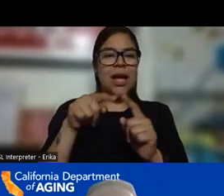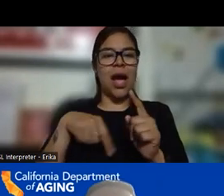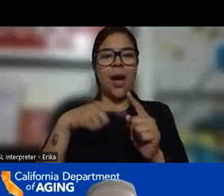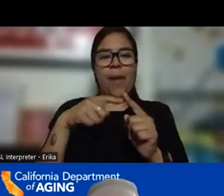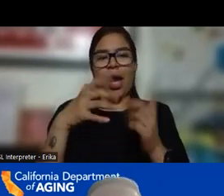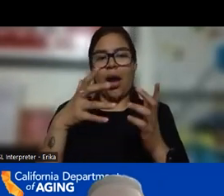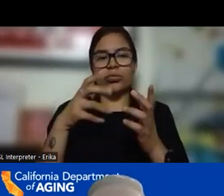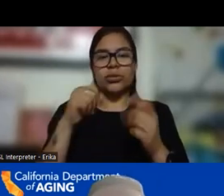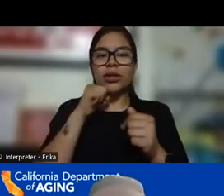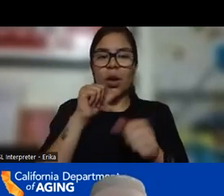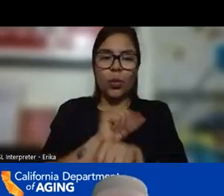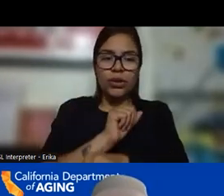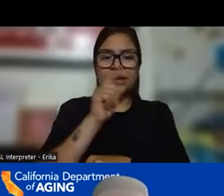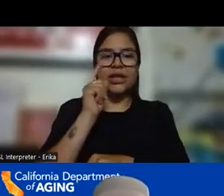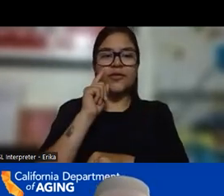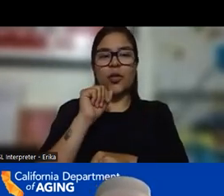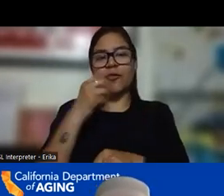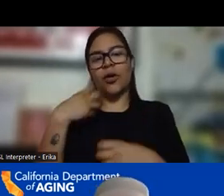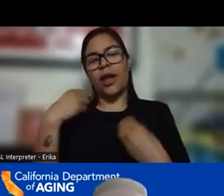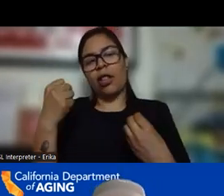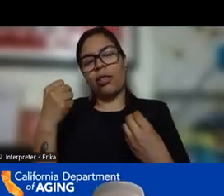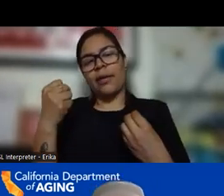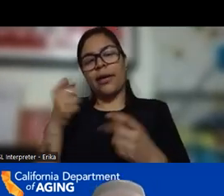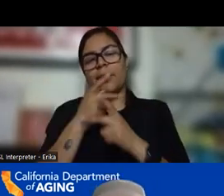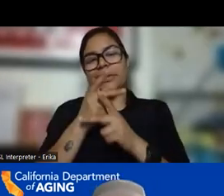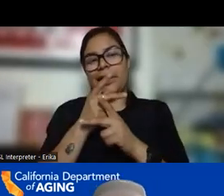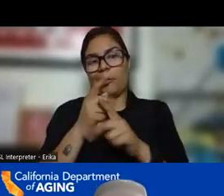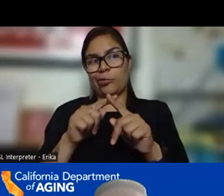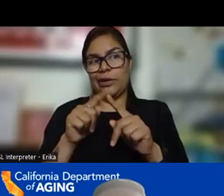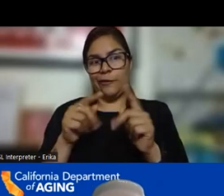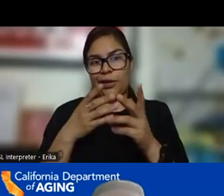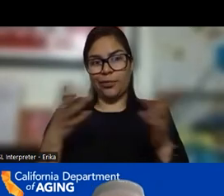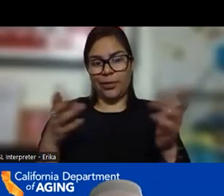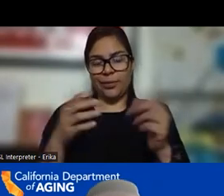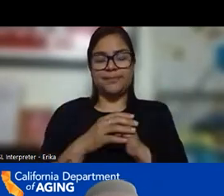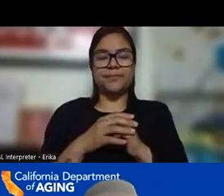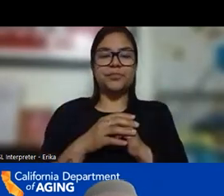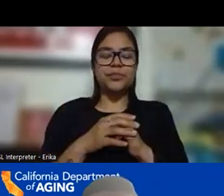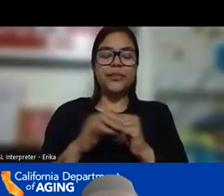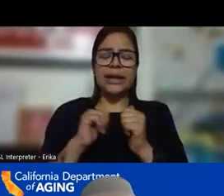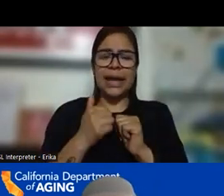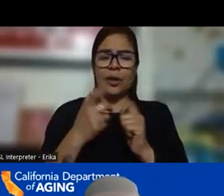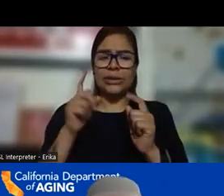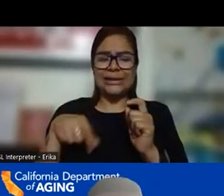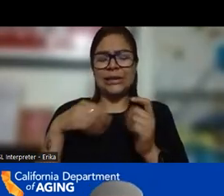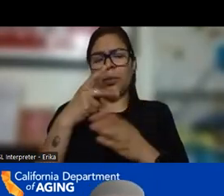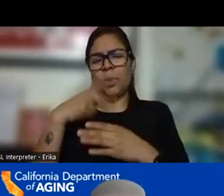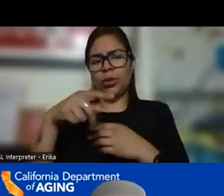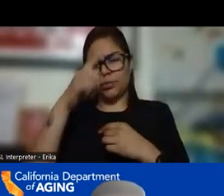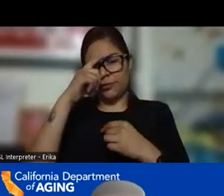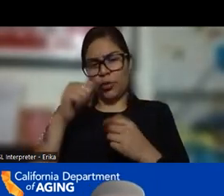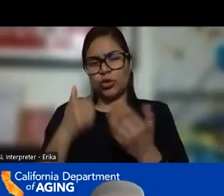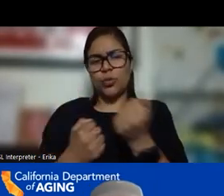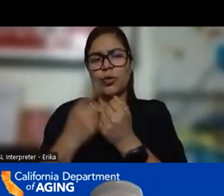have enough healthcare providers. And with these data, we're able to utilize it as an input into policy making and program development. Our end goal was always